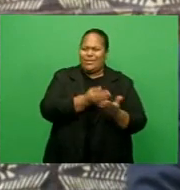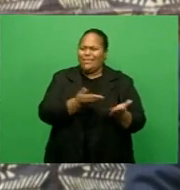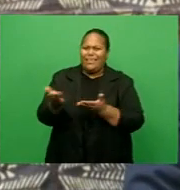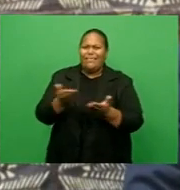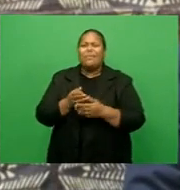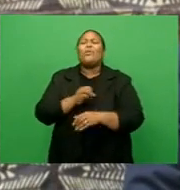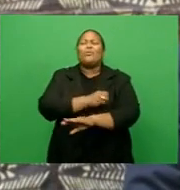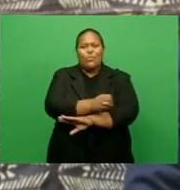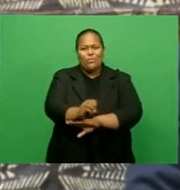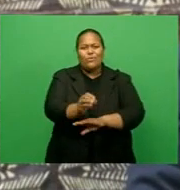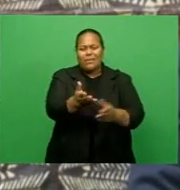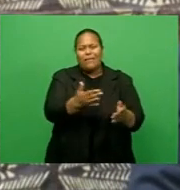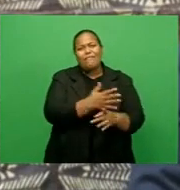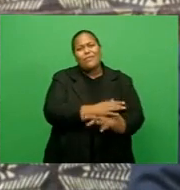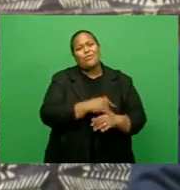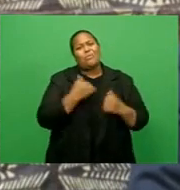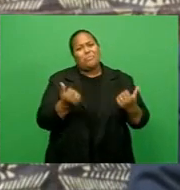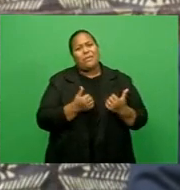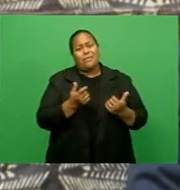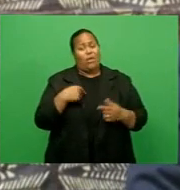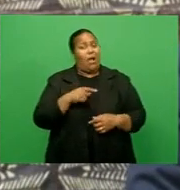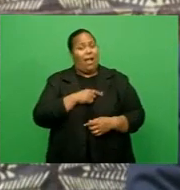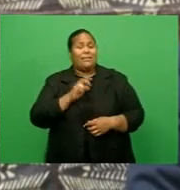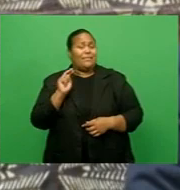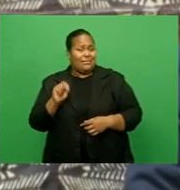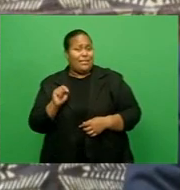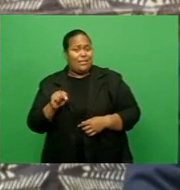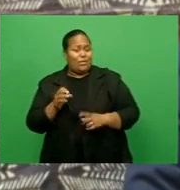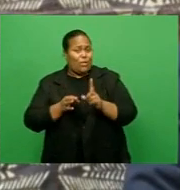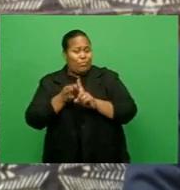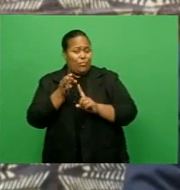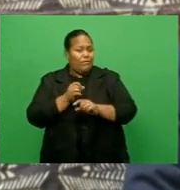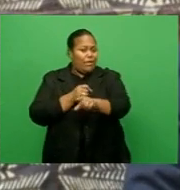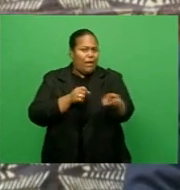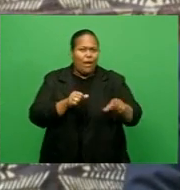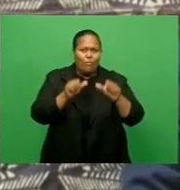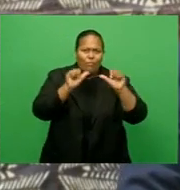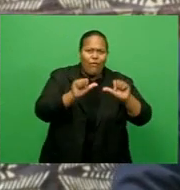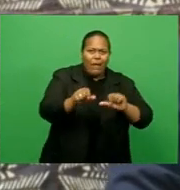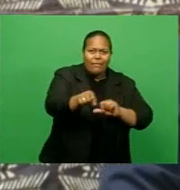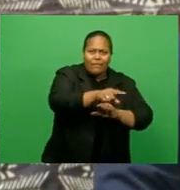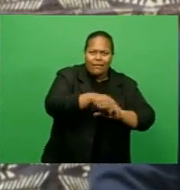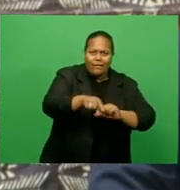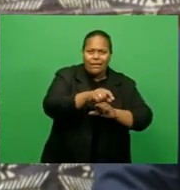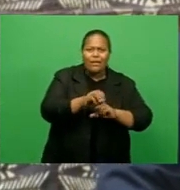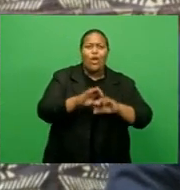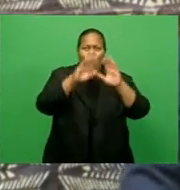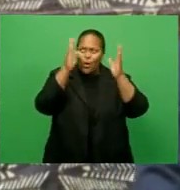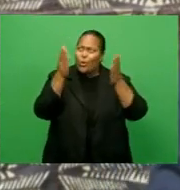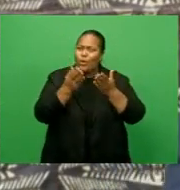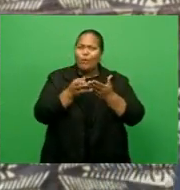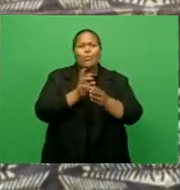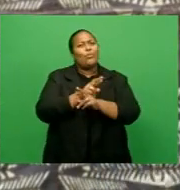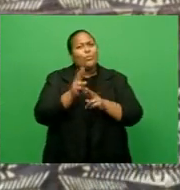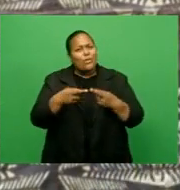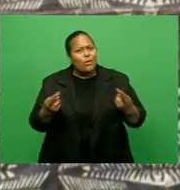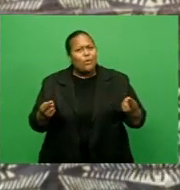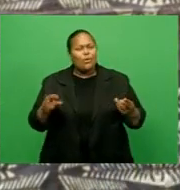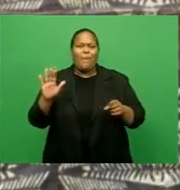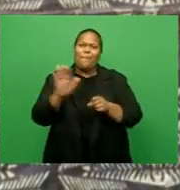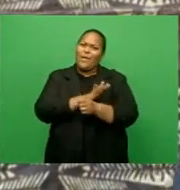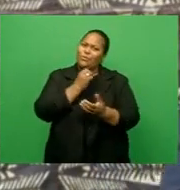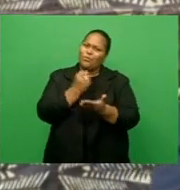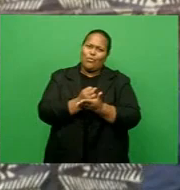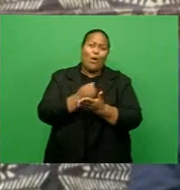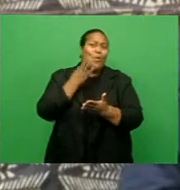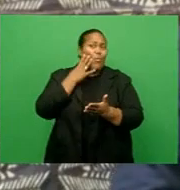us to improve management of scarce, fragile and finite renewable resources to ensure that in times of hardship we